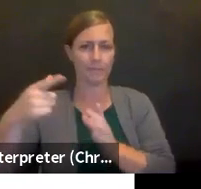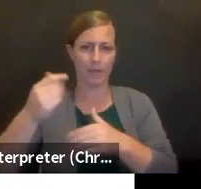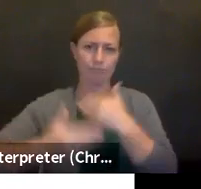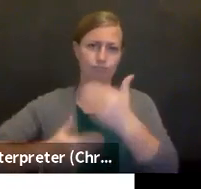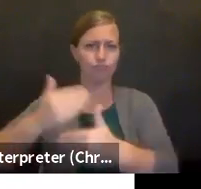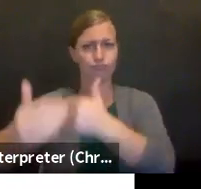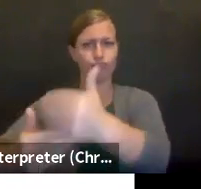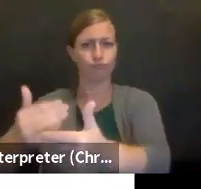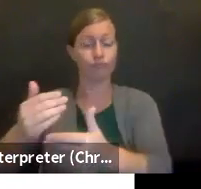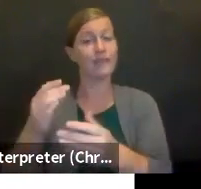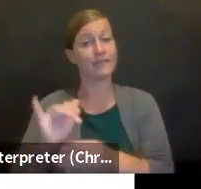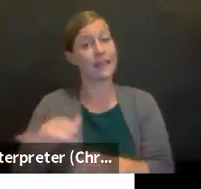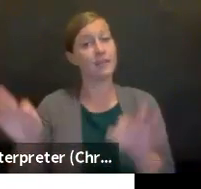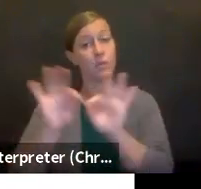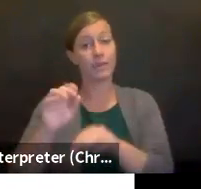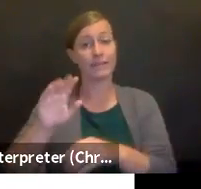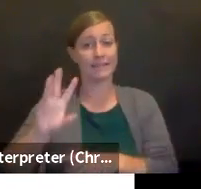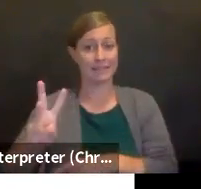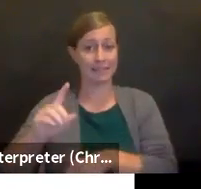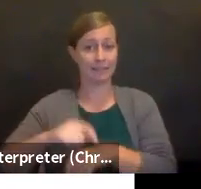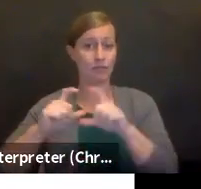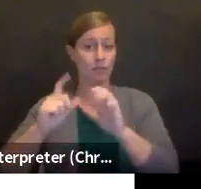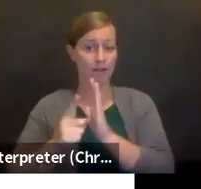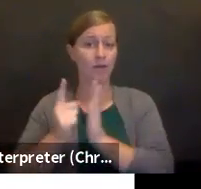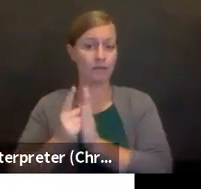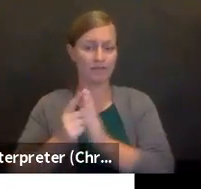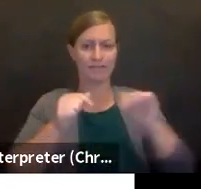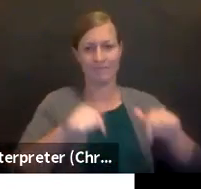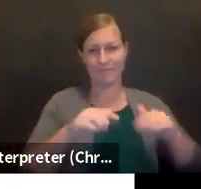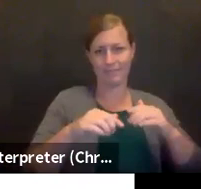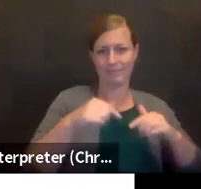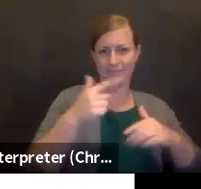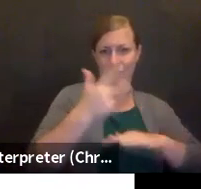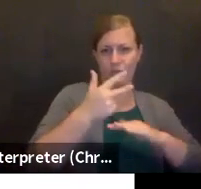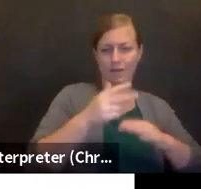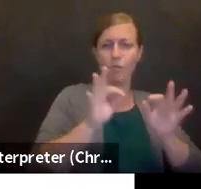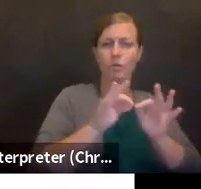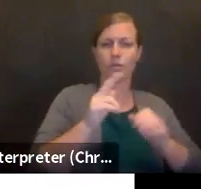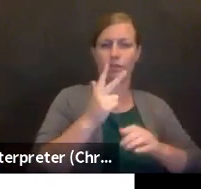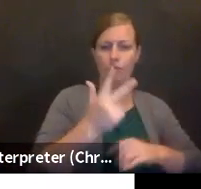And that's worth 6 clock hours versus this was worth 3. So you can get a total of 9.